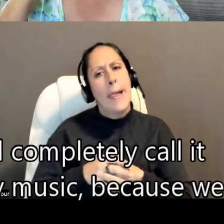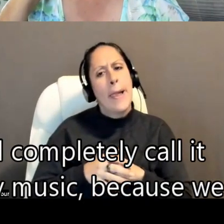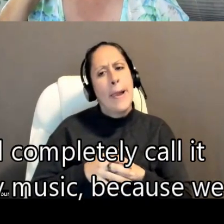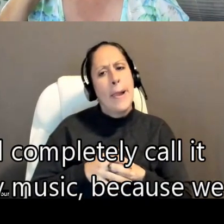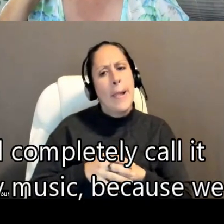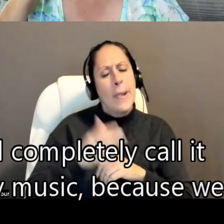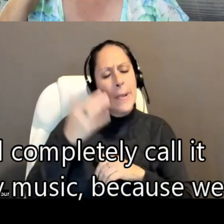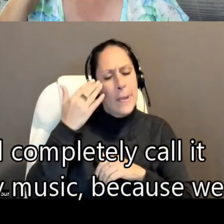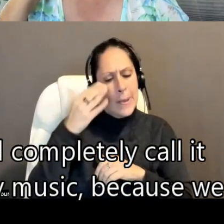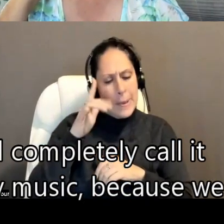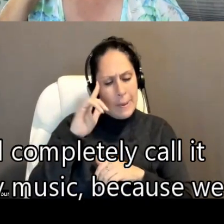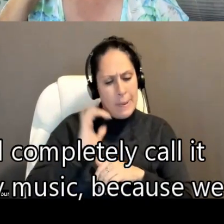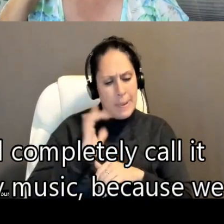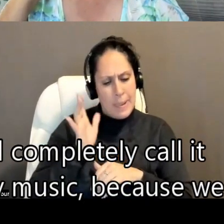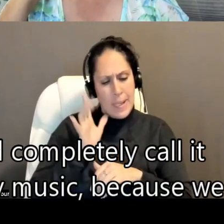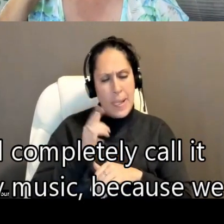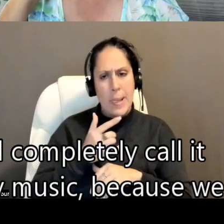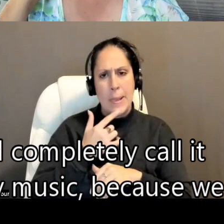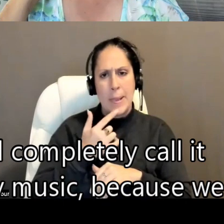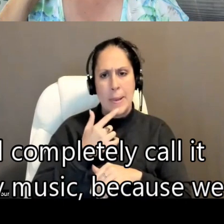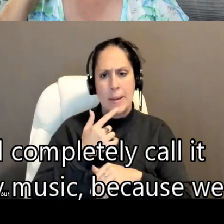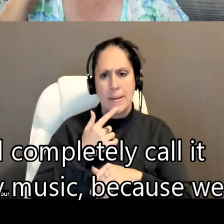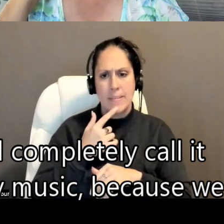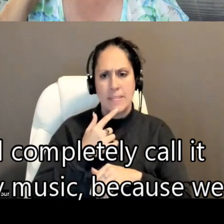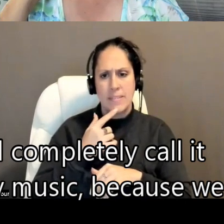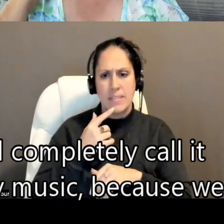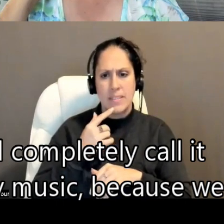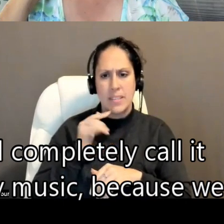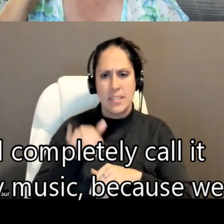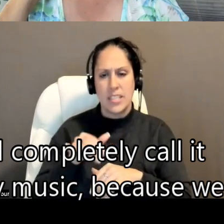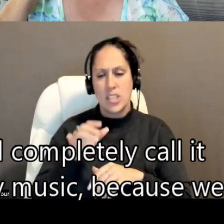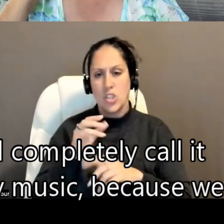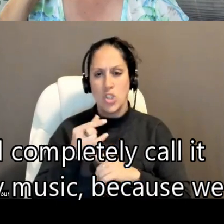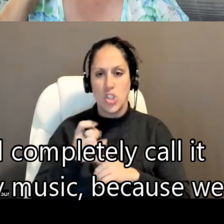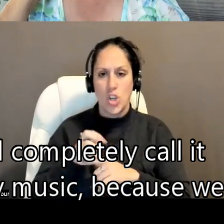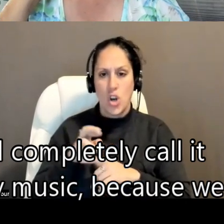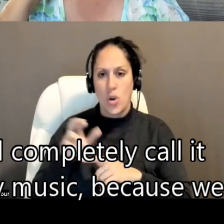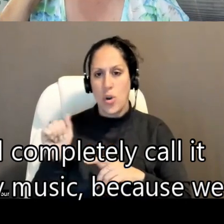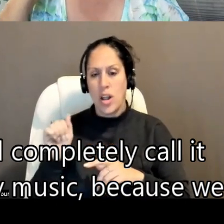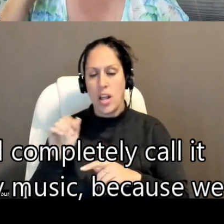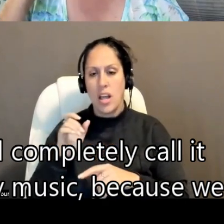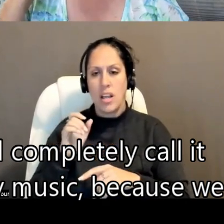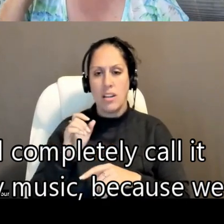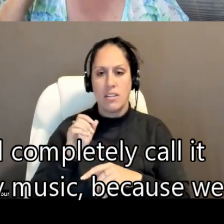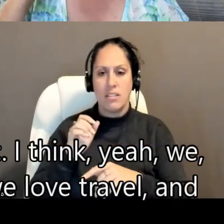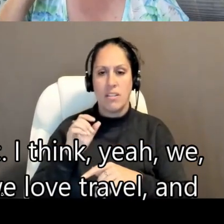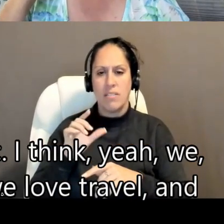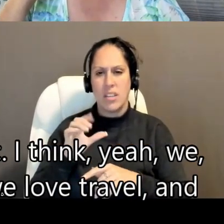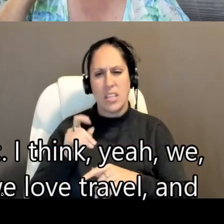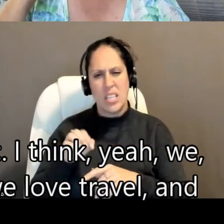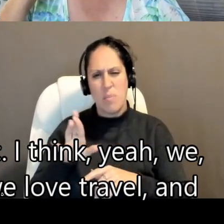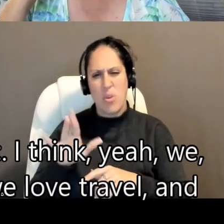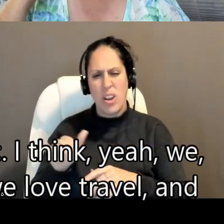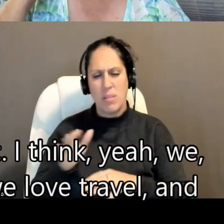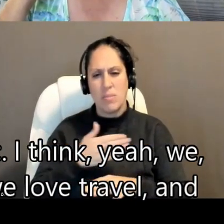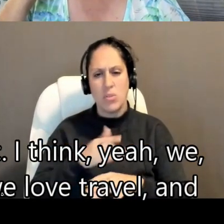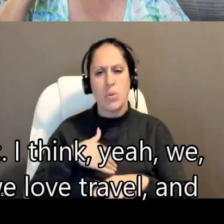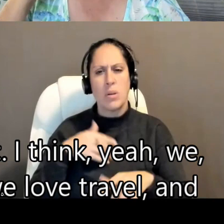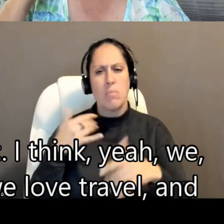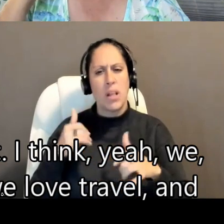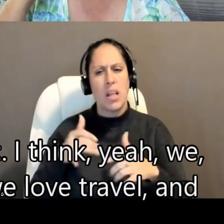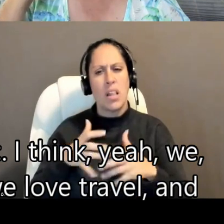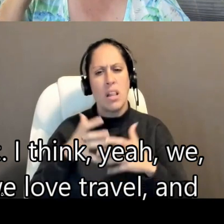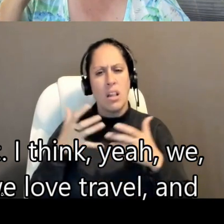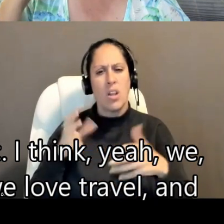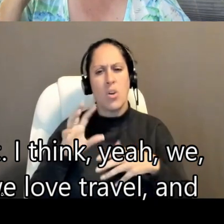I don't know if I would completely call it the genre of contemporary music. Because we play a lot of world